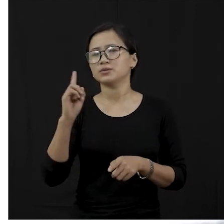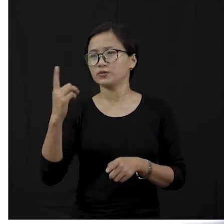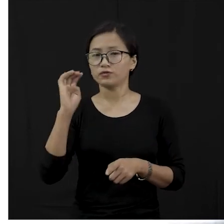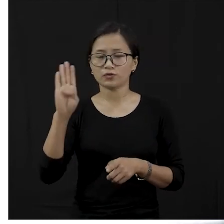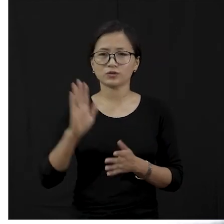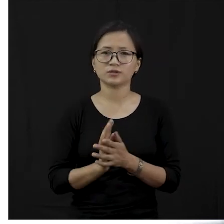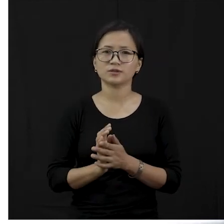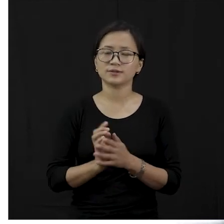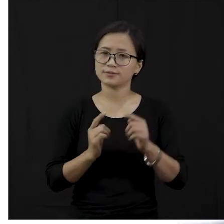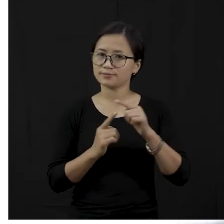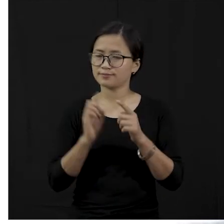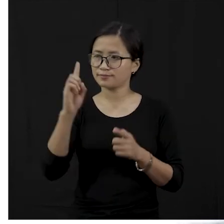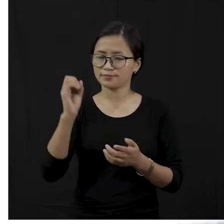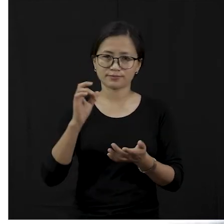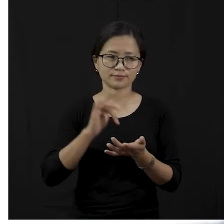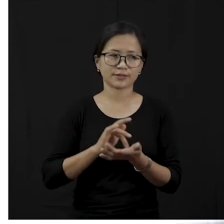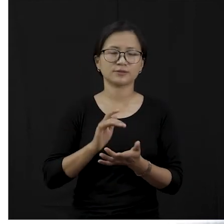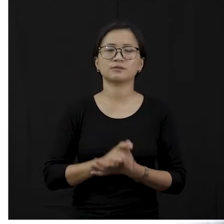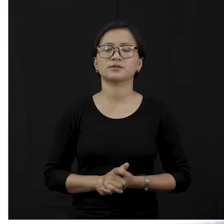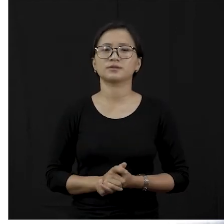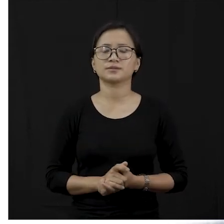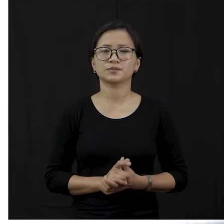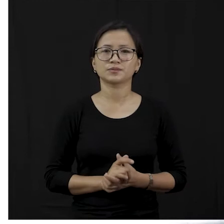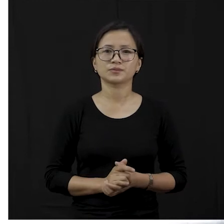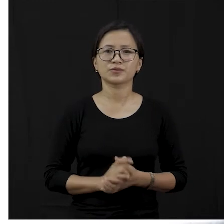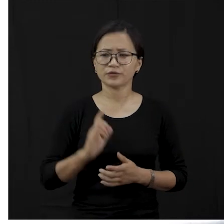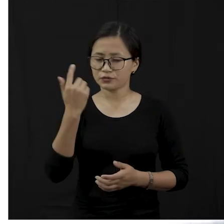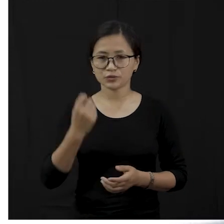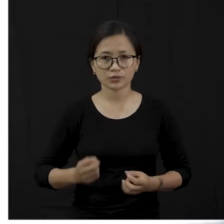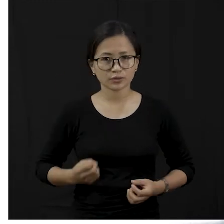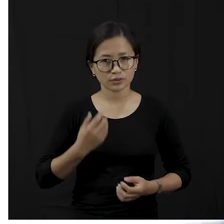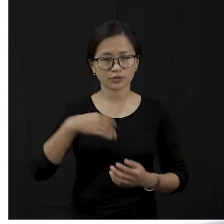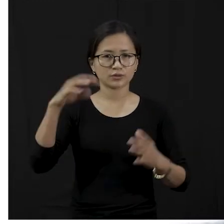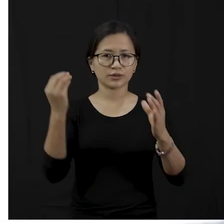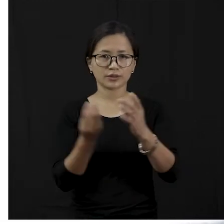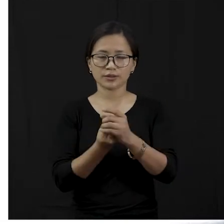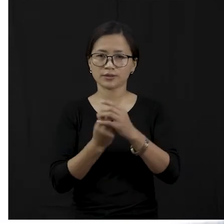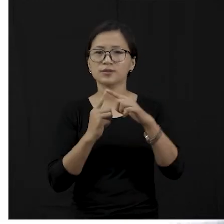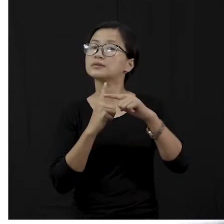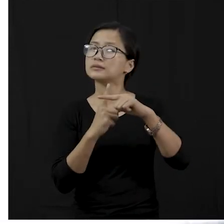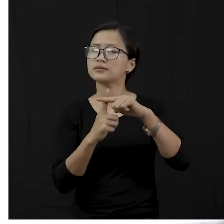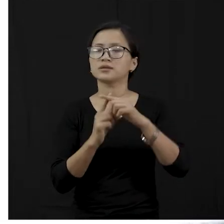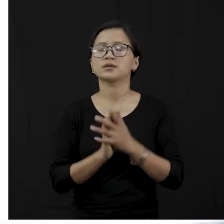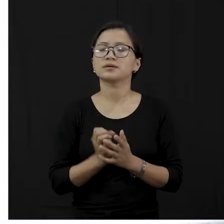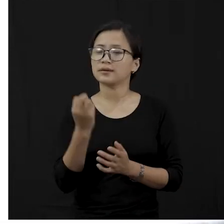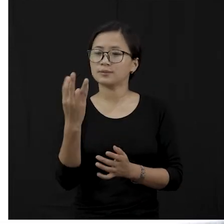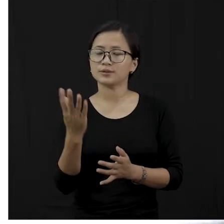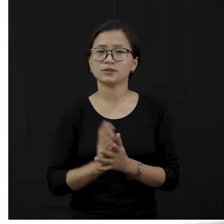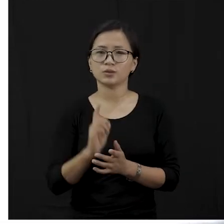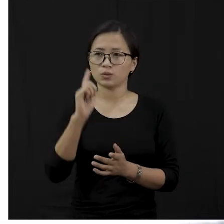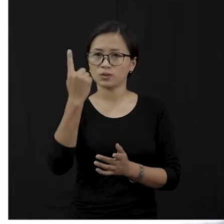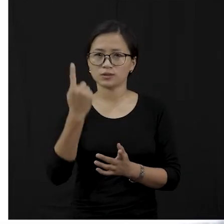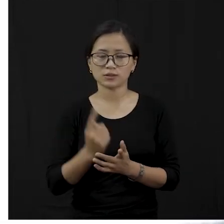Okay? For that, so first we are going to add the numbers in the